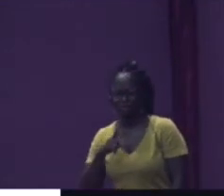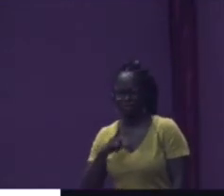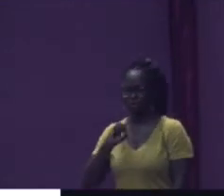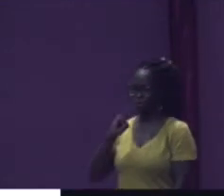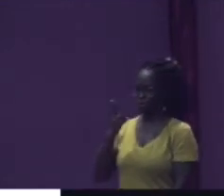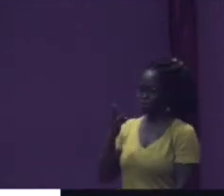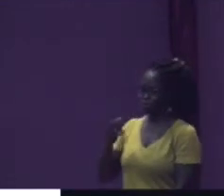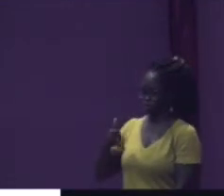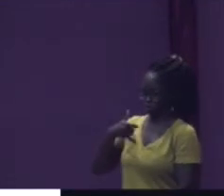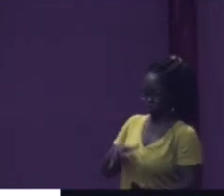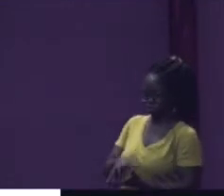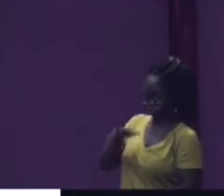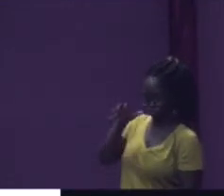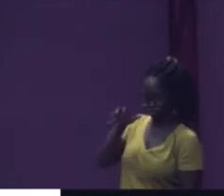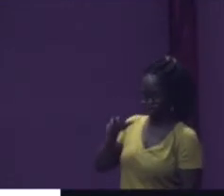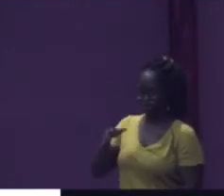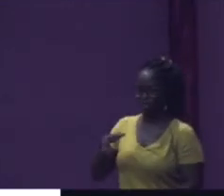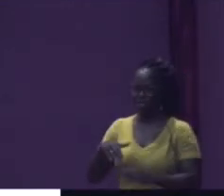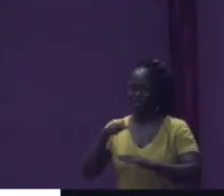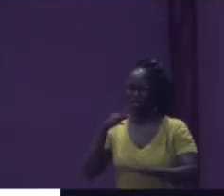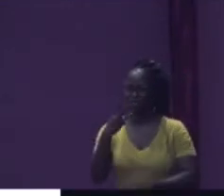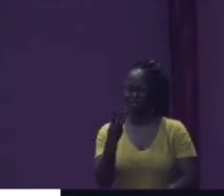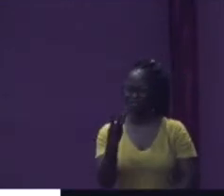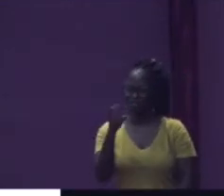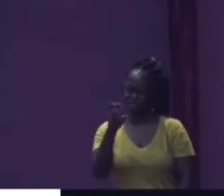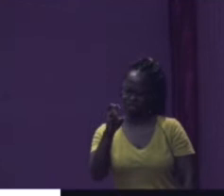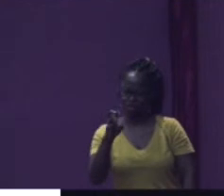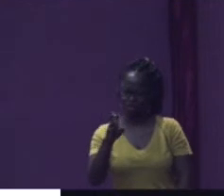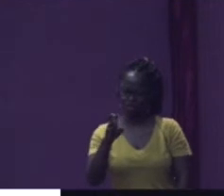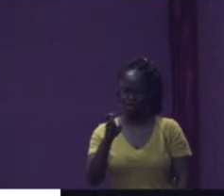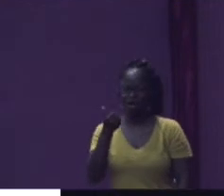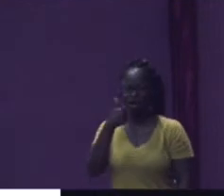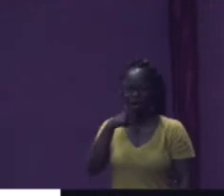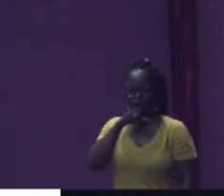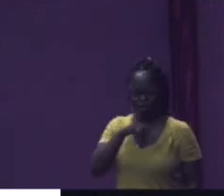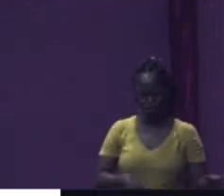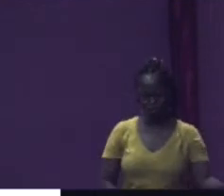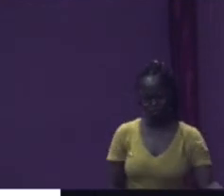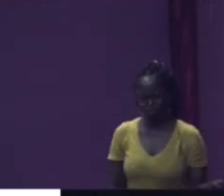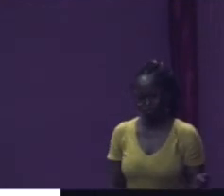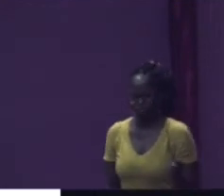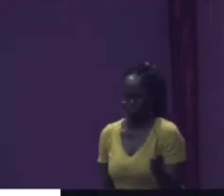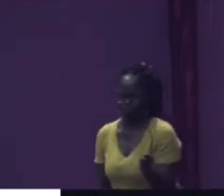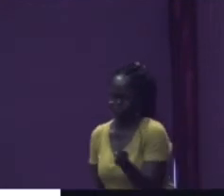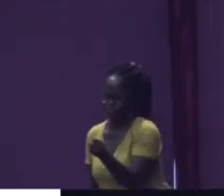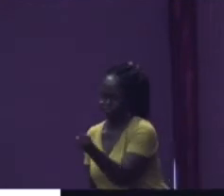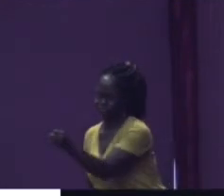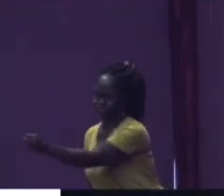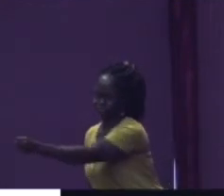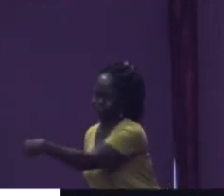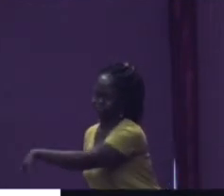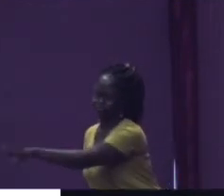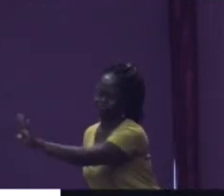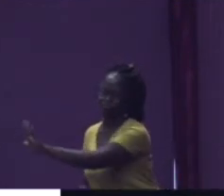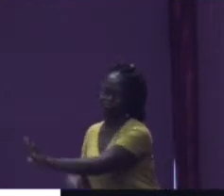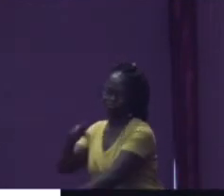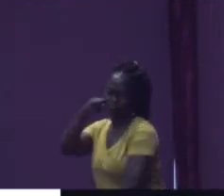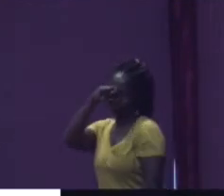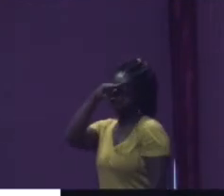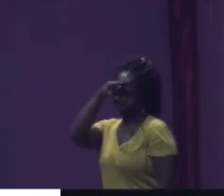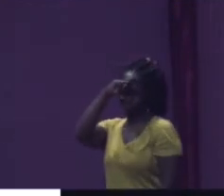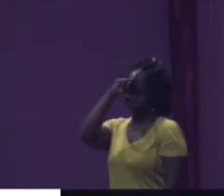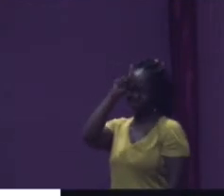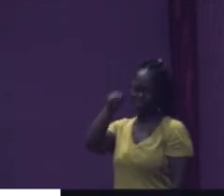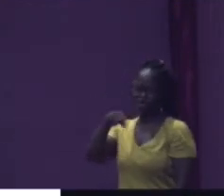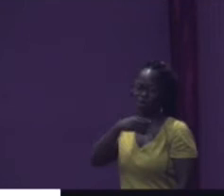is supposed to refer that woman to the hospital. And these are now government restrictions. The government is